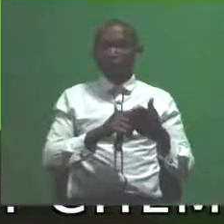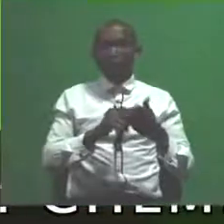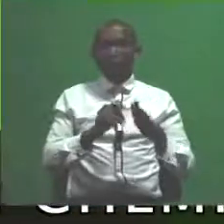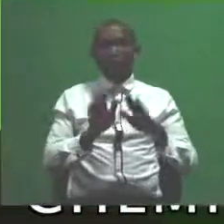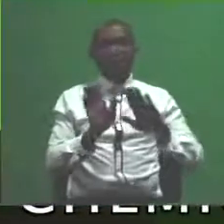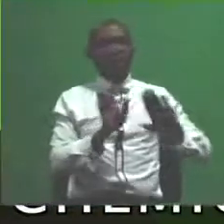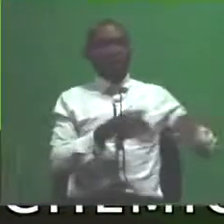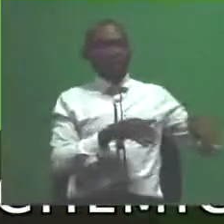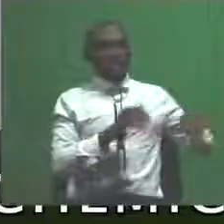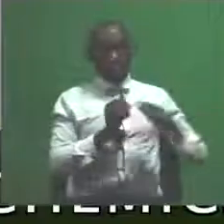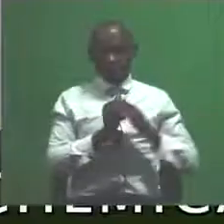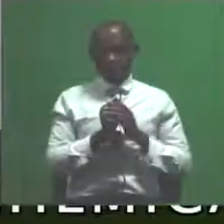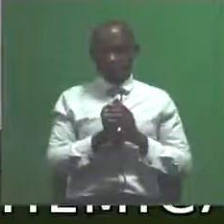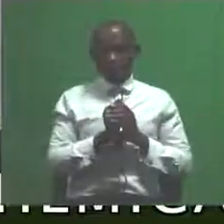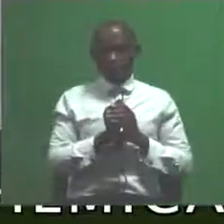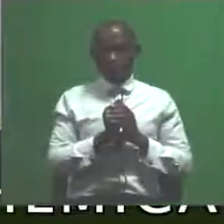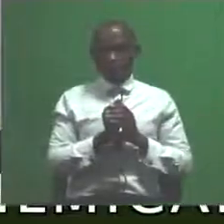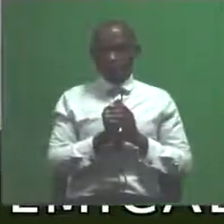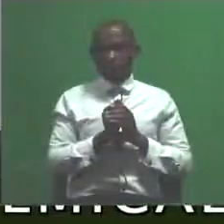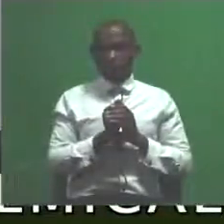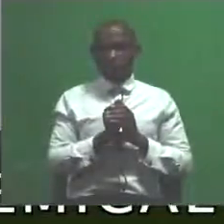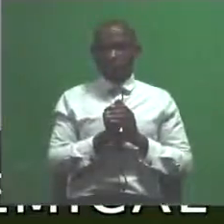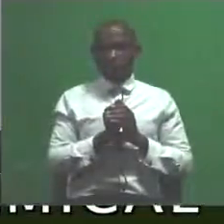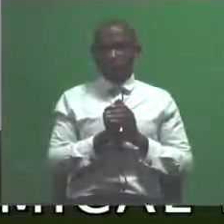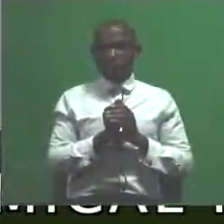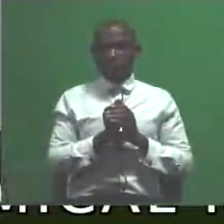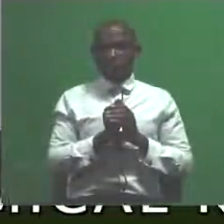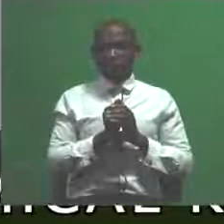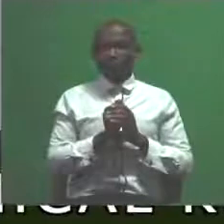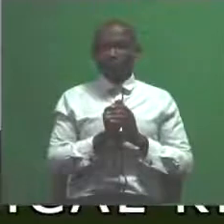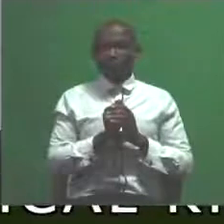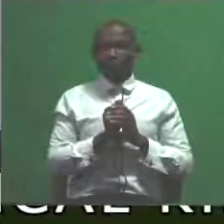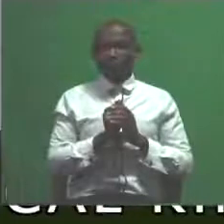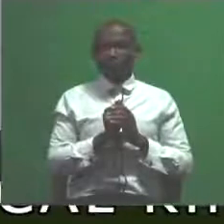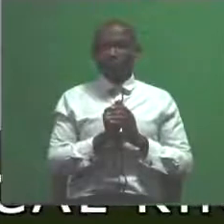And what about endo? Endo